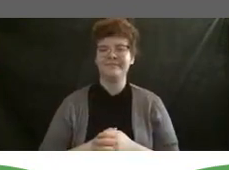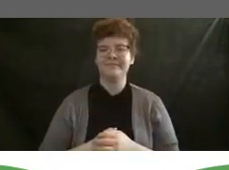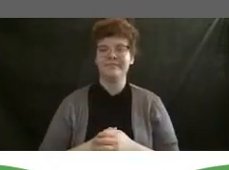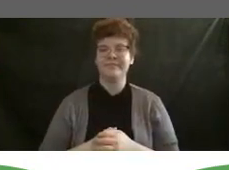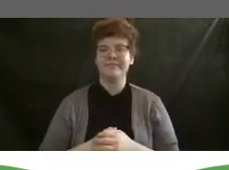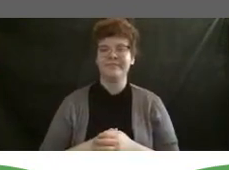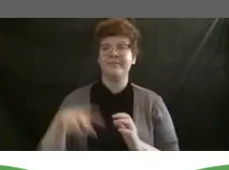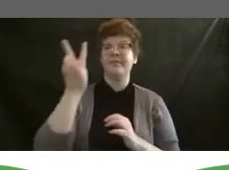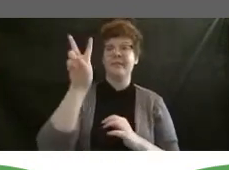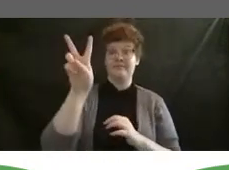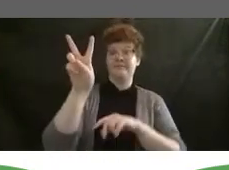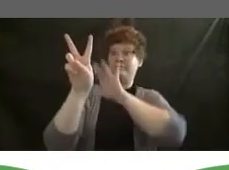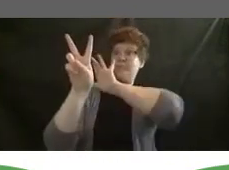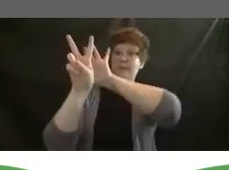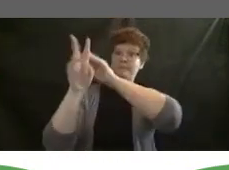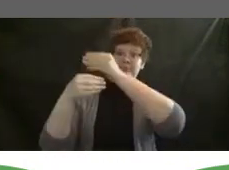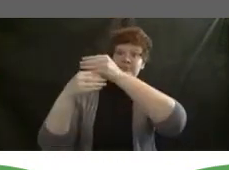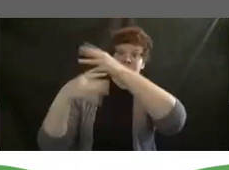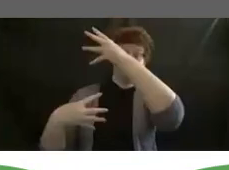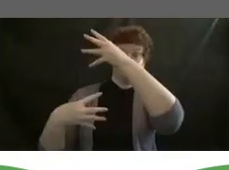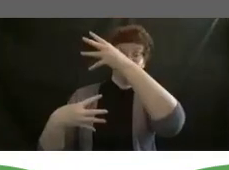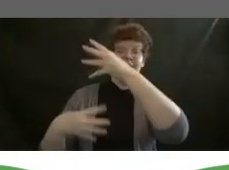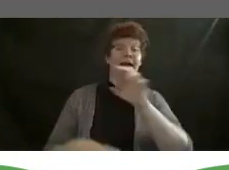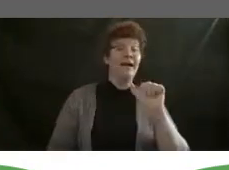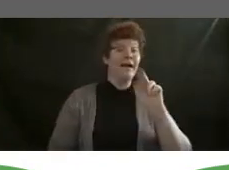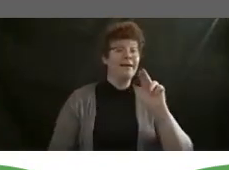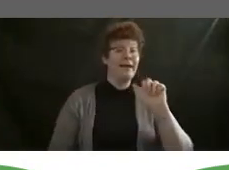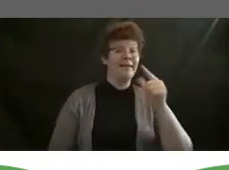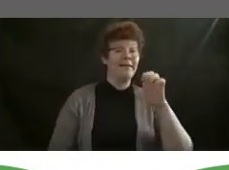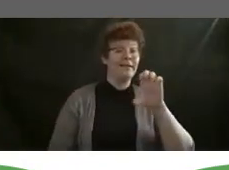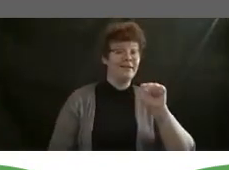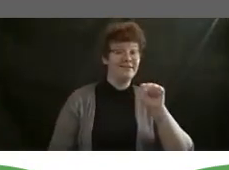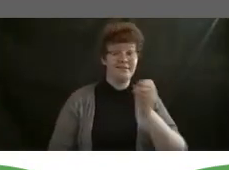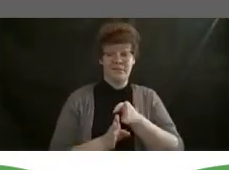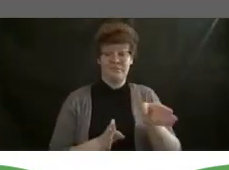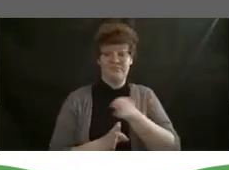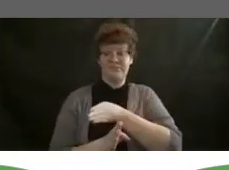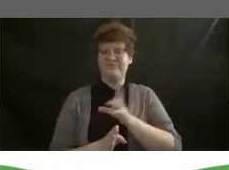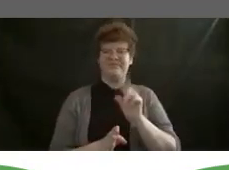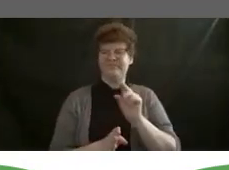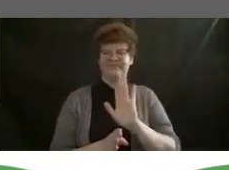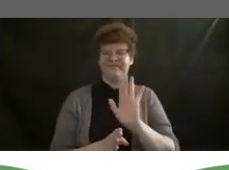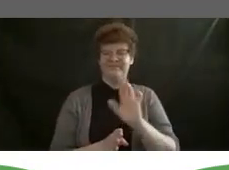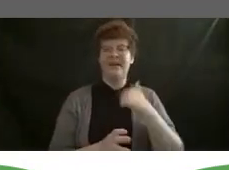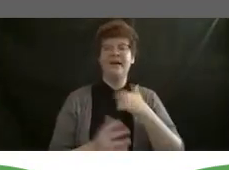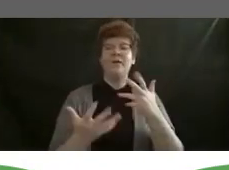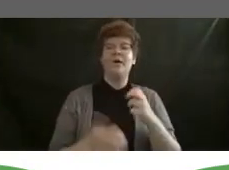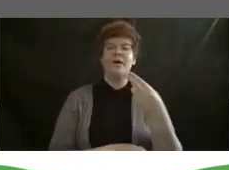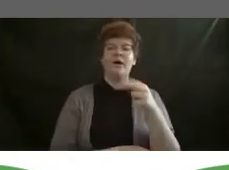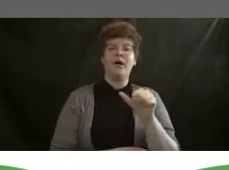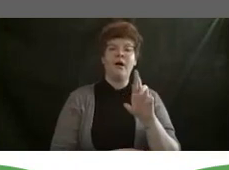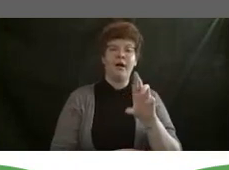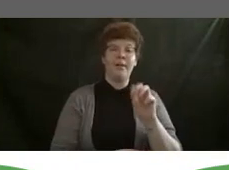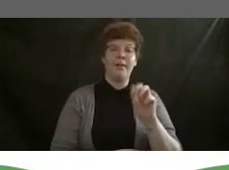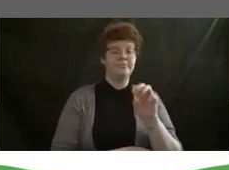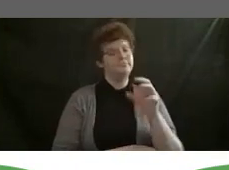colors, I want to select from our harmony rules. I'm going to go ahead and I'm